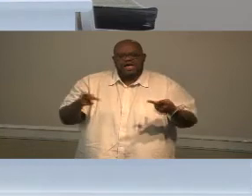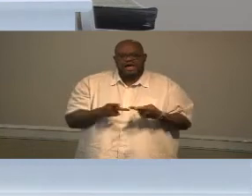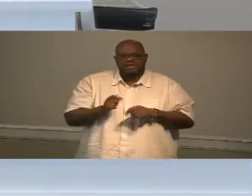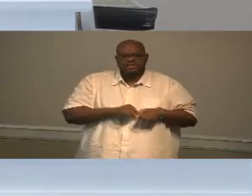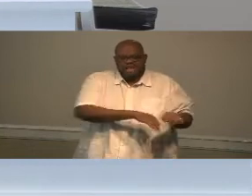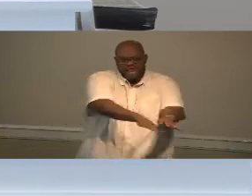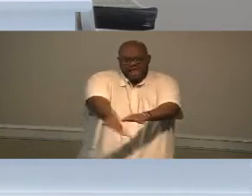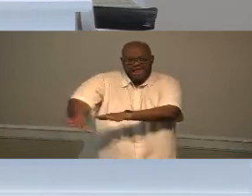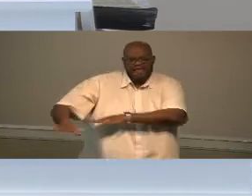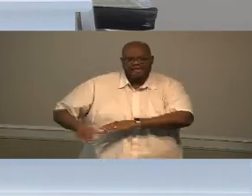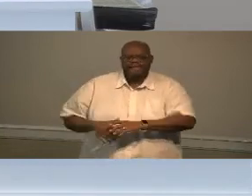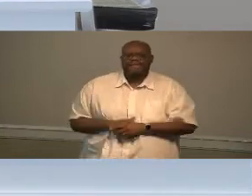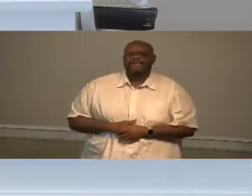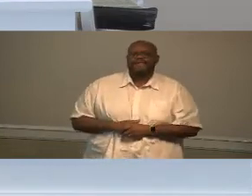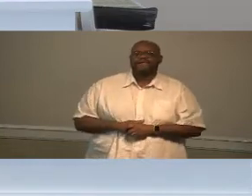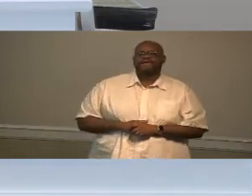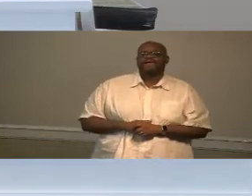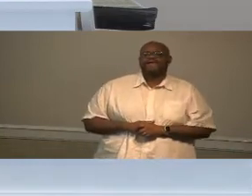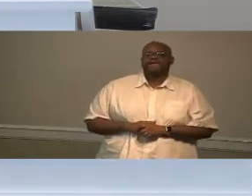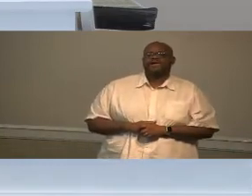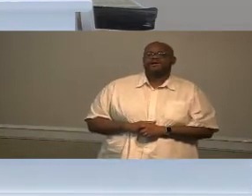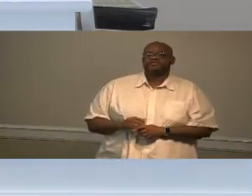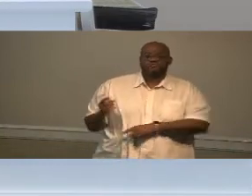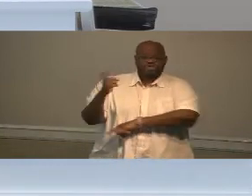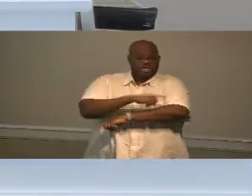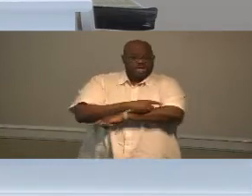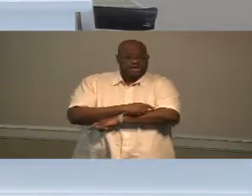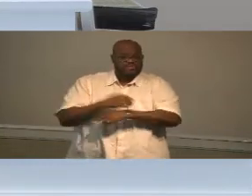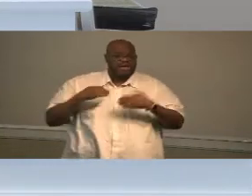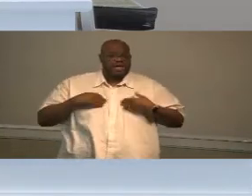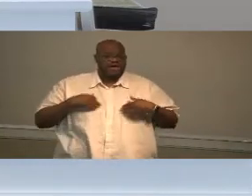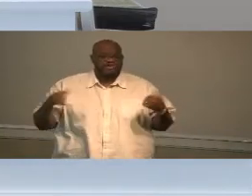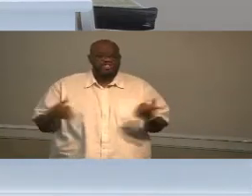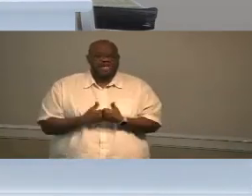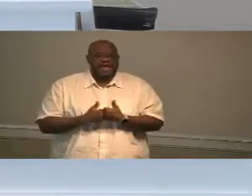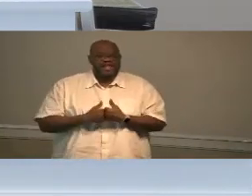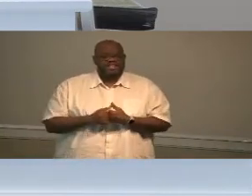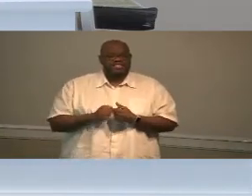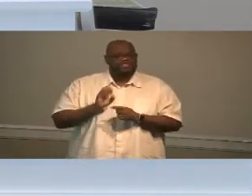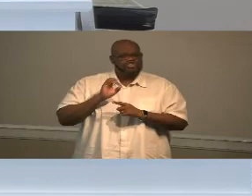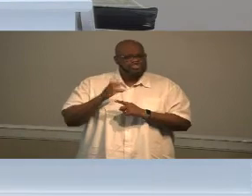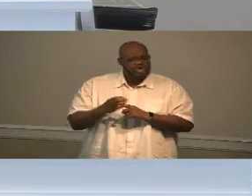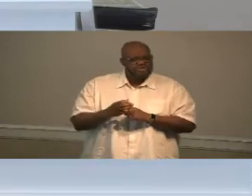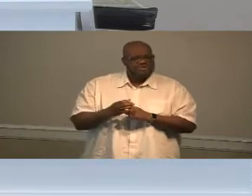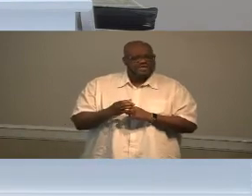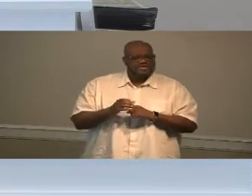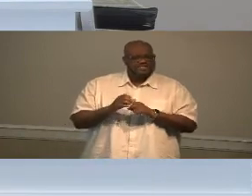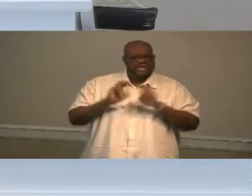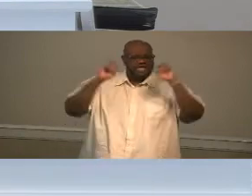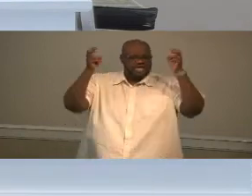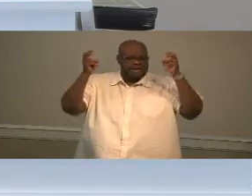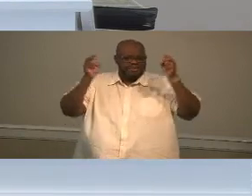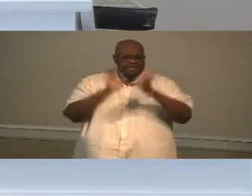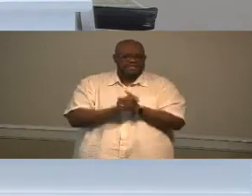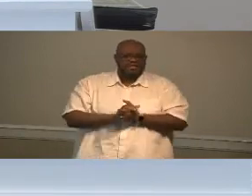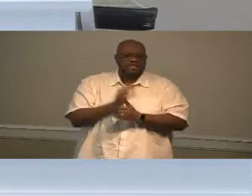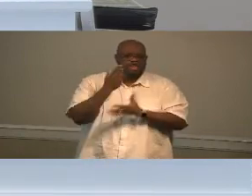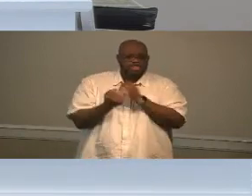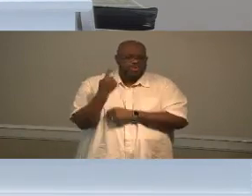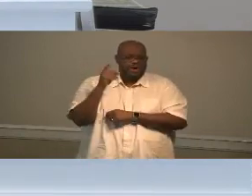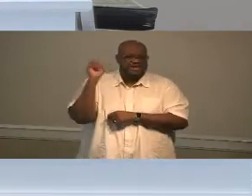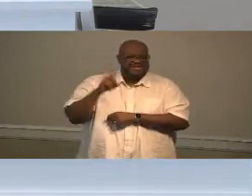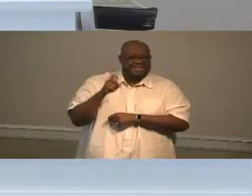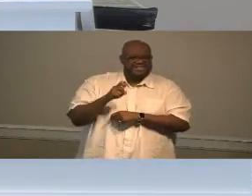I'm dealing today with challenging circumstances because somebody needs to hear this particular message. You